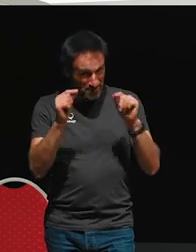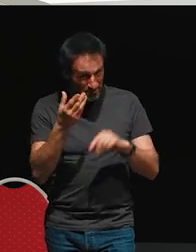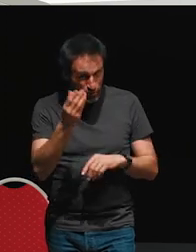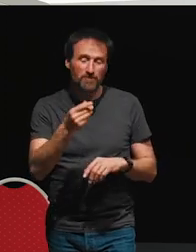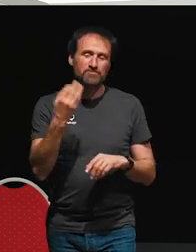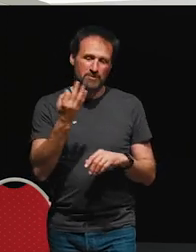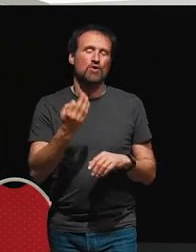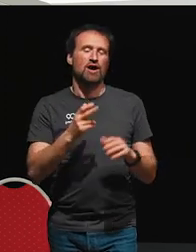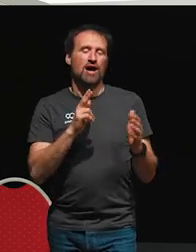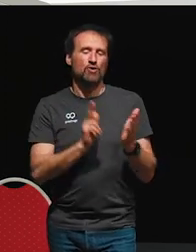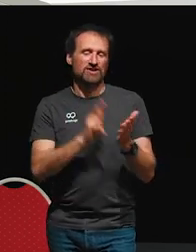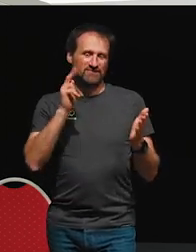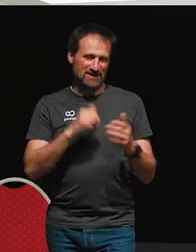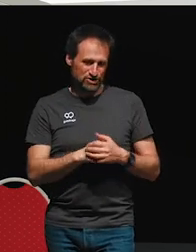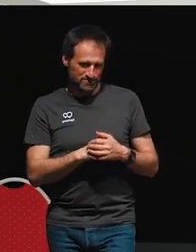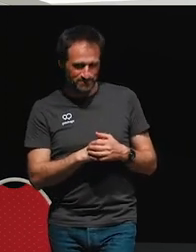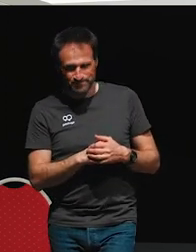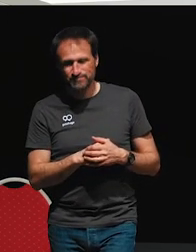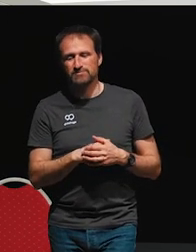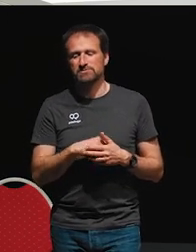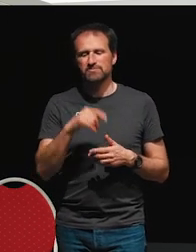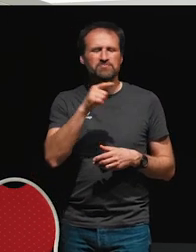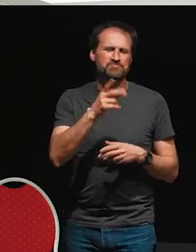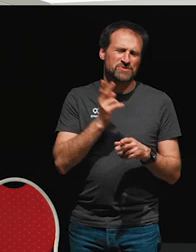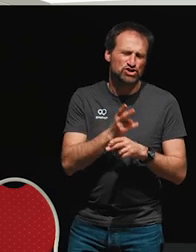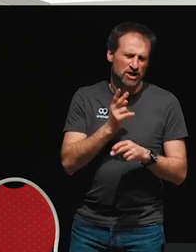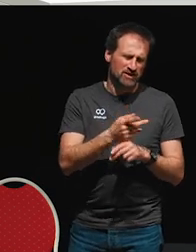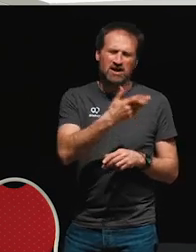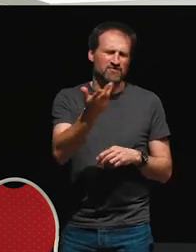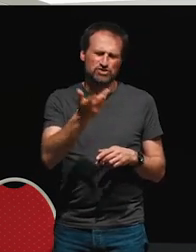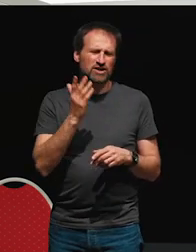This is something you've maybe used before. But if you would